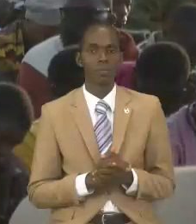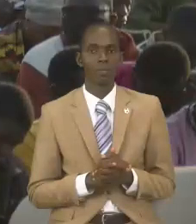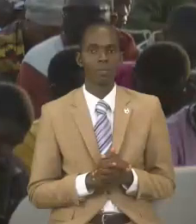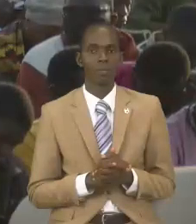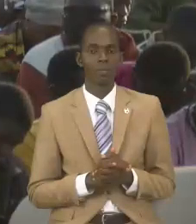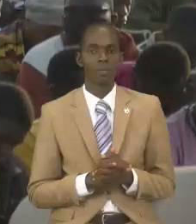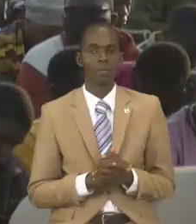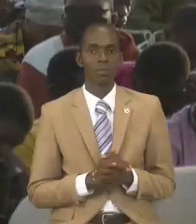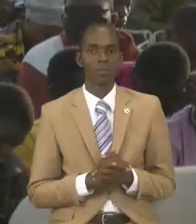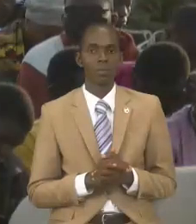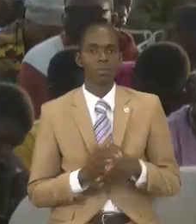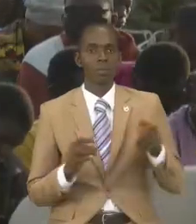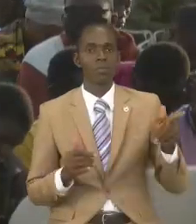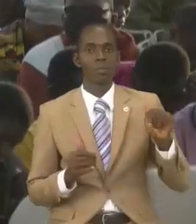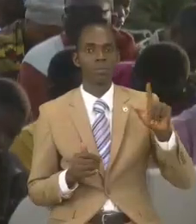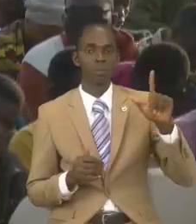Galatians